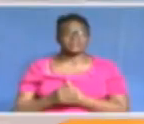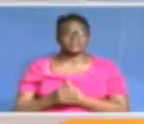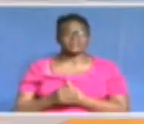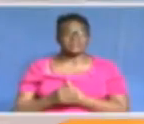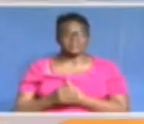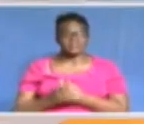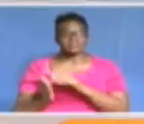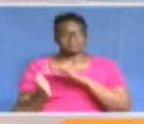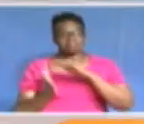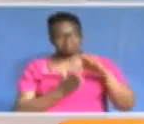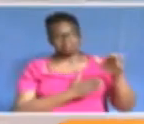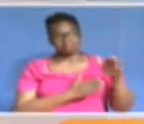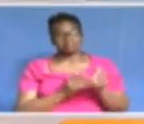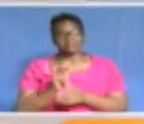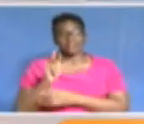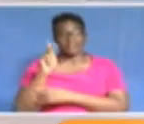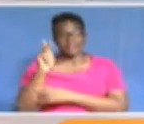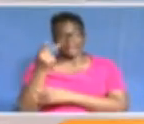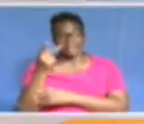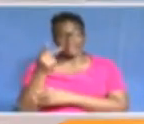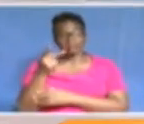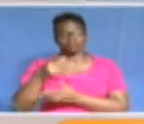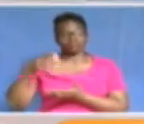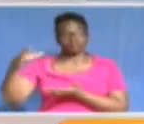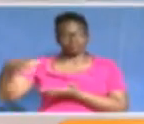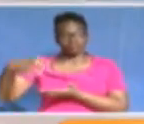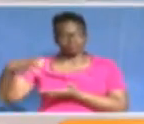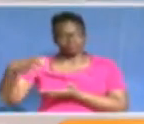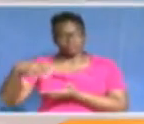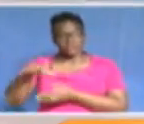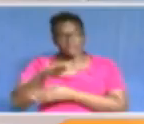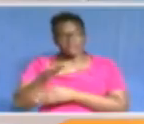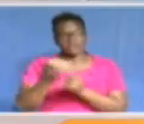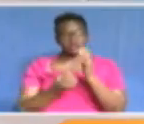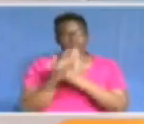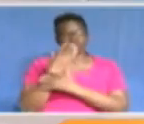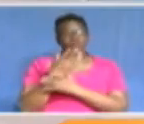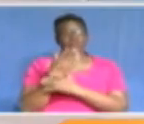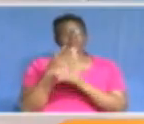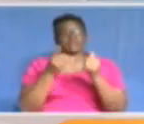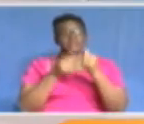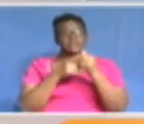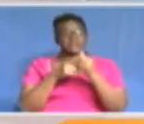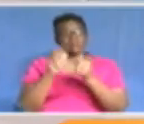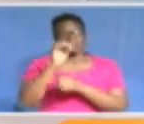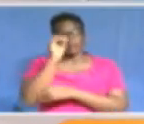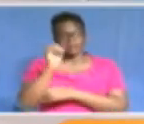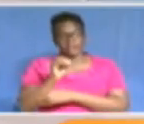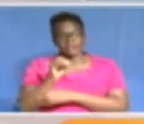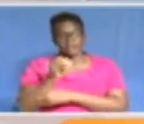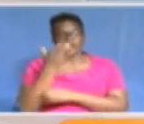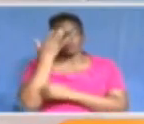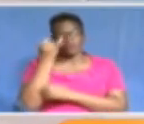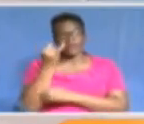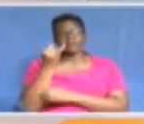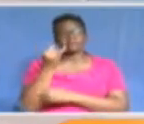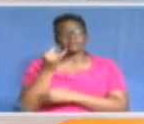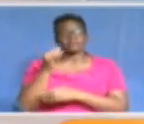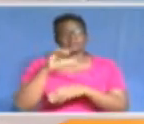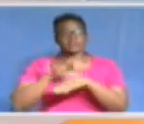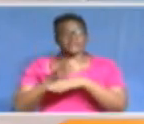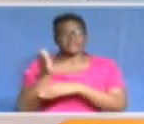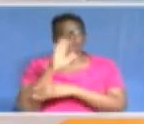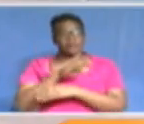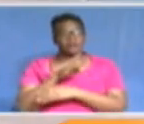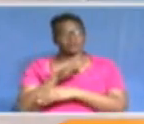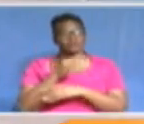Kenya's retail sector grew by 6.8% in the first quarter of 2018, attributed to the recovery of the